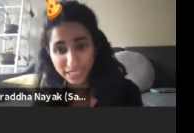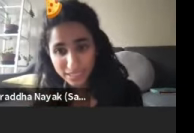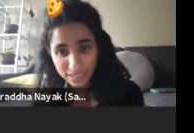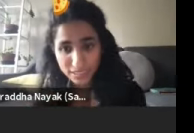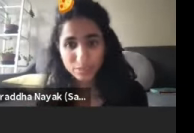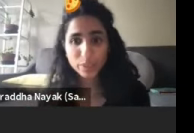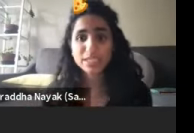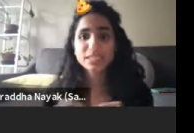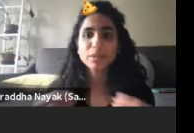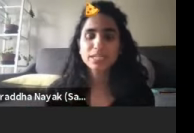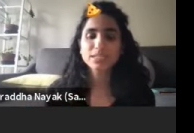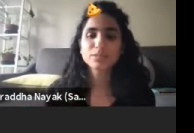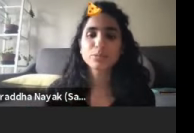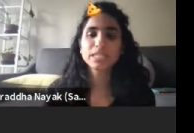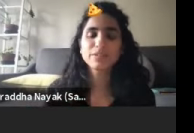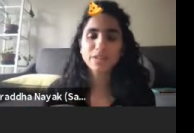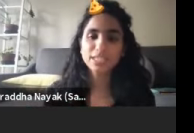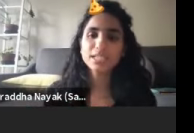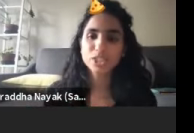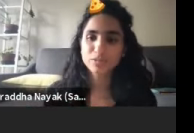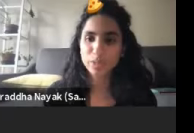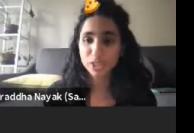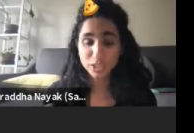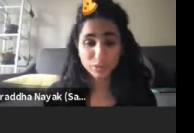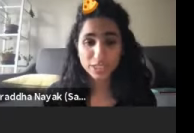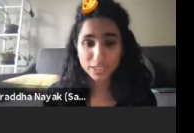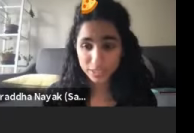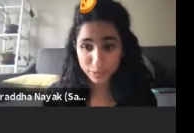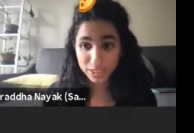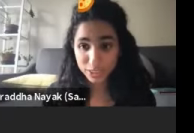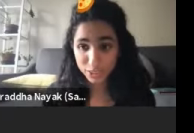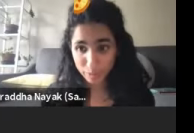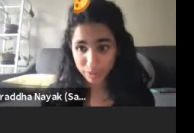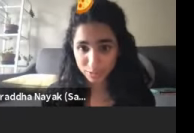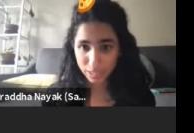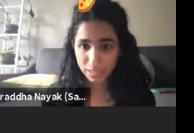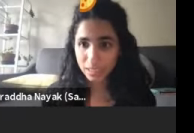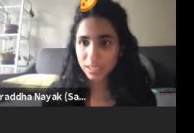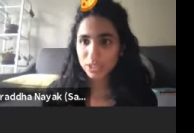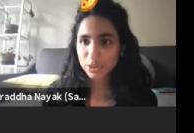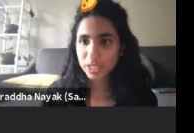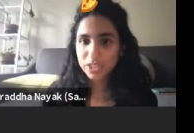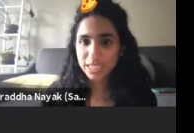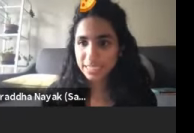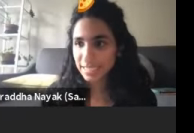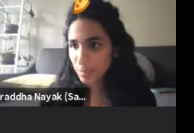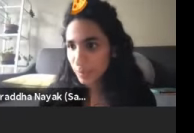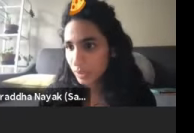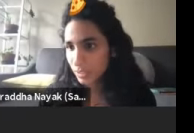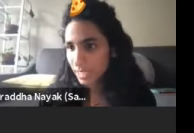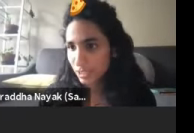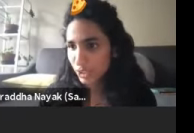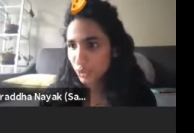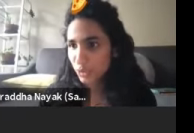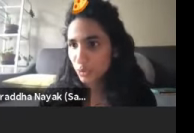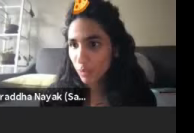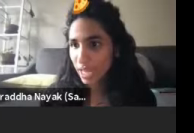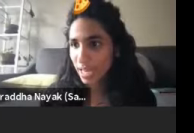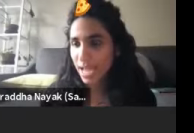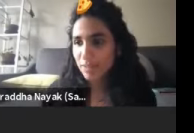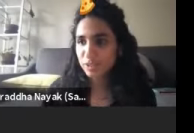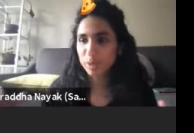the scientist thinks, but in some cases we find such information in research papers as well. So here is an example that I'll show